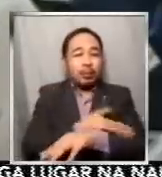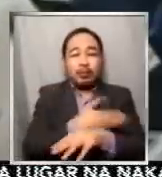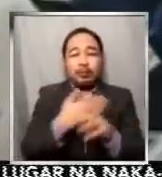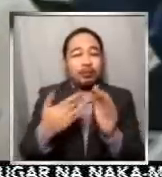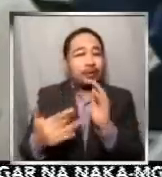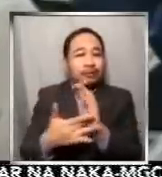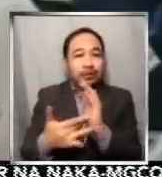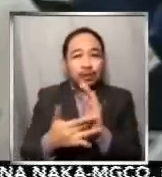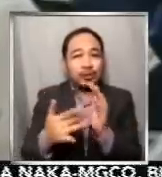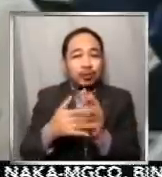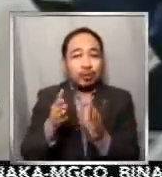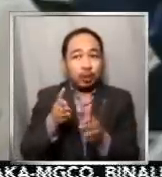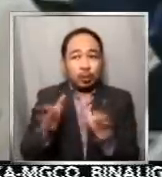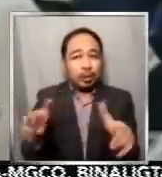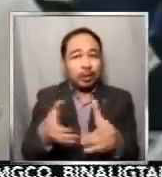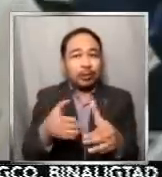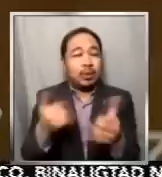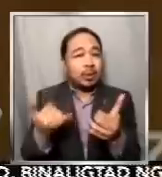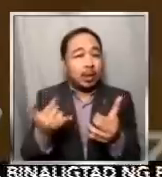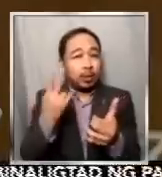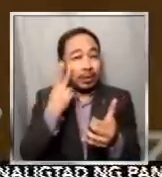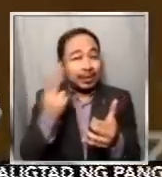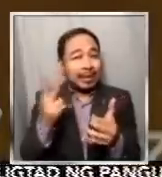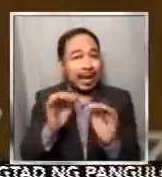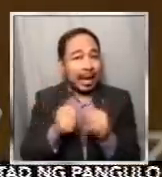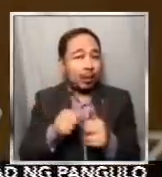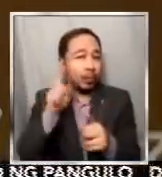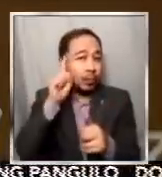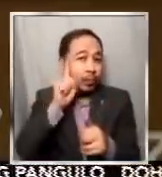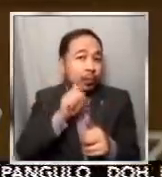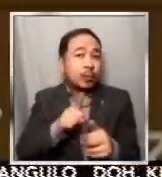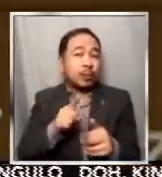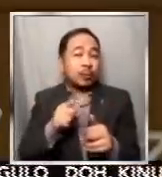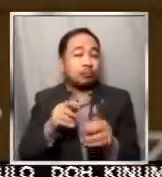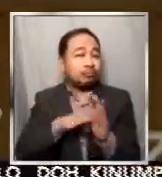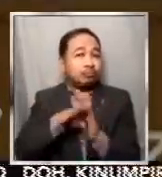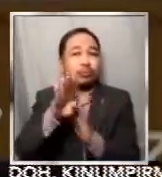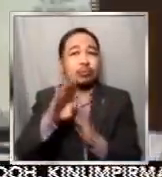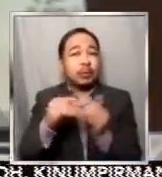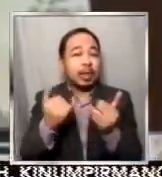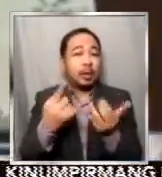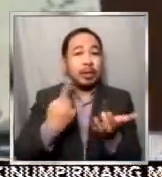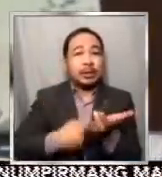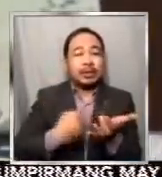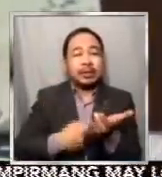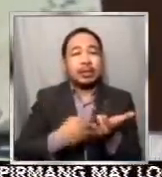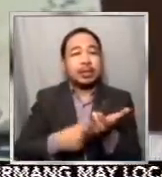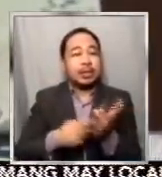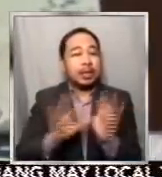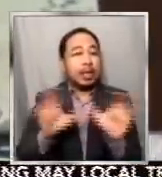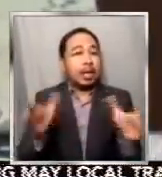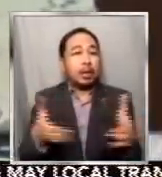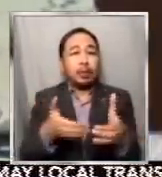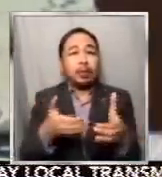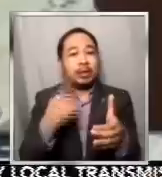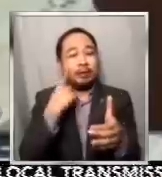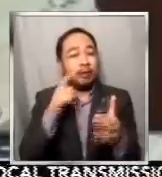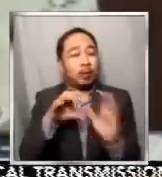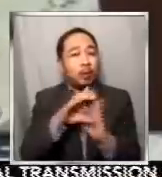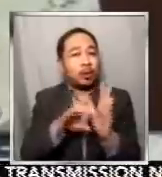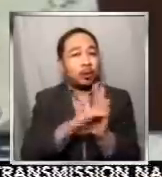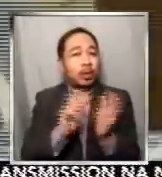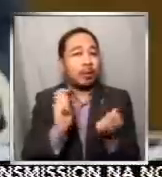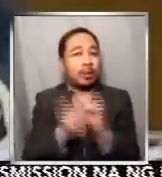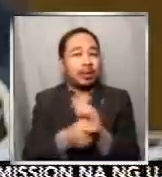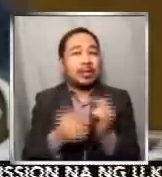at the cost of losing much needed efficiencies. Pinag-uusapan sa pagdinig ng House Committee on Constitutional Amendments ang Resolution of Both